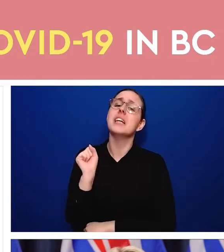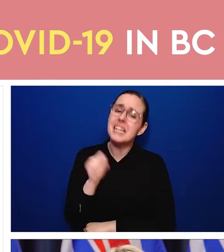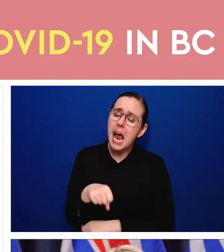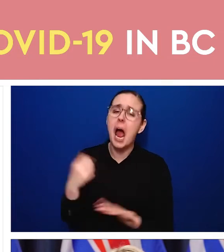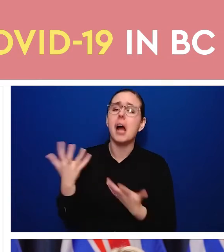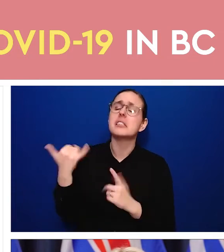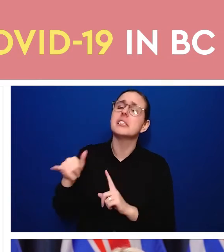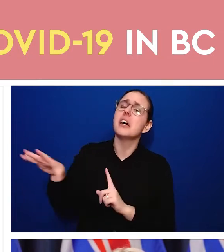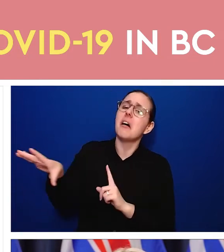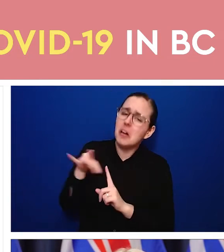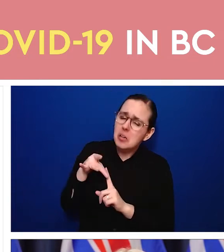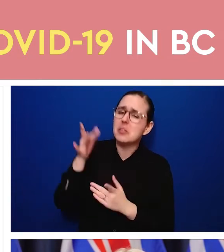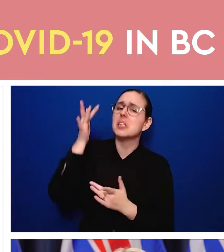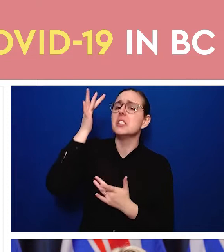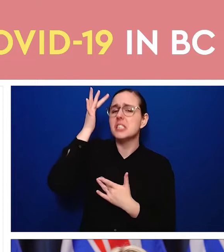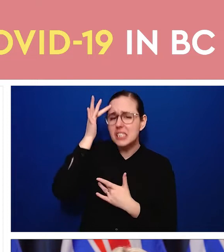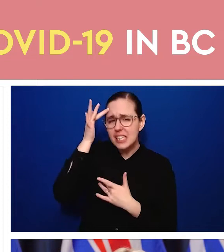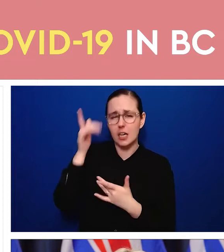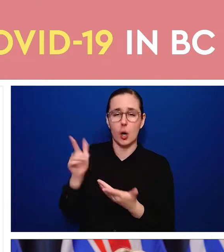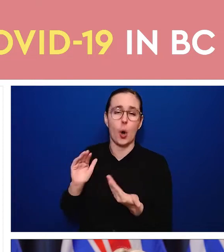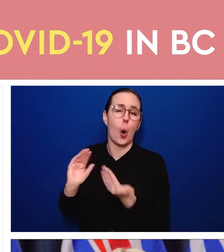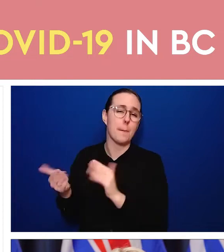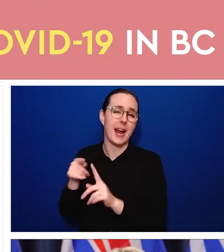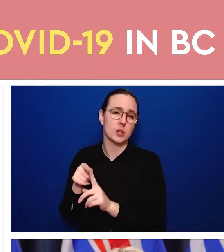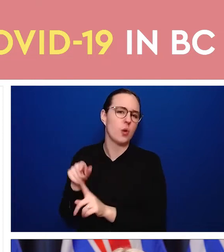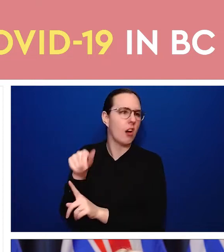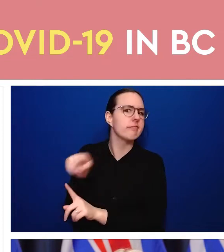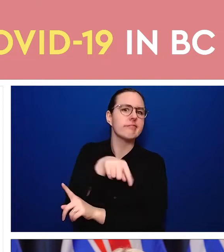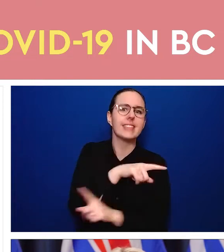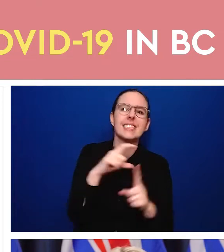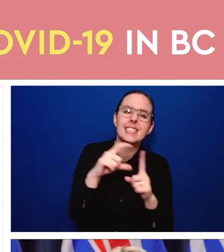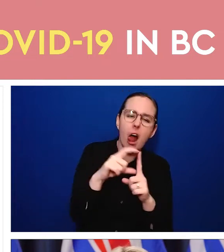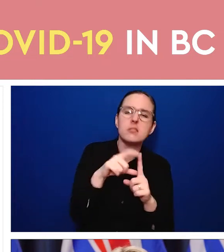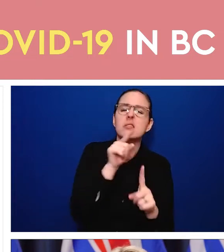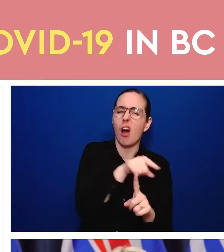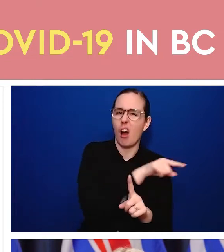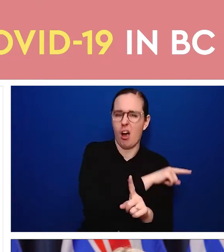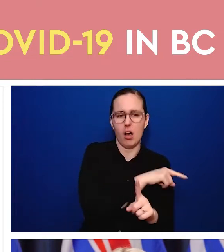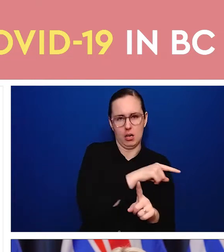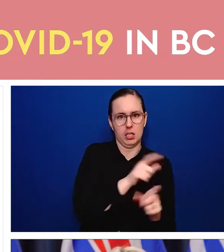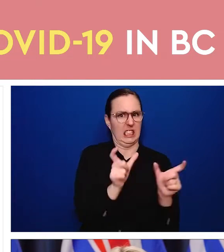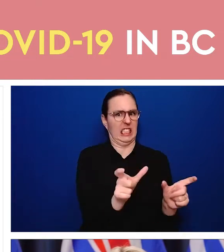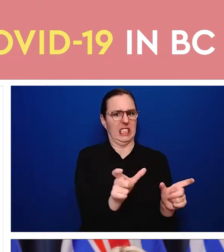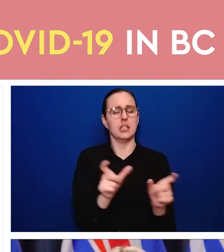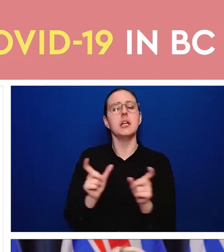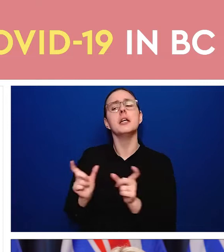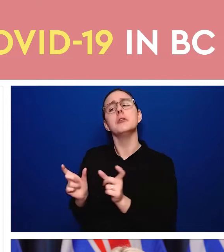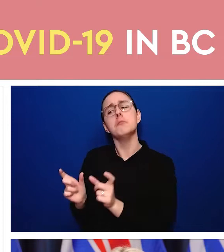very strong protection against severe illness, and we do know that people with 2 doses of vaccine are less likely to